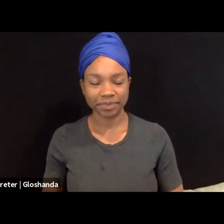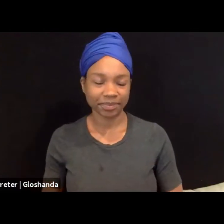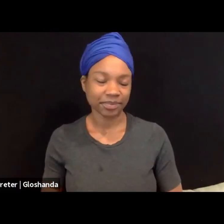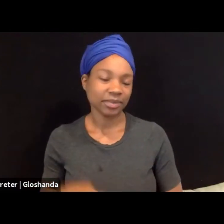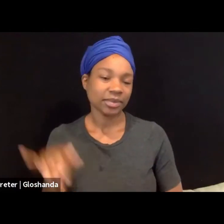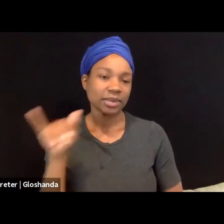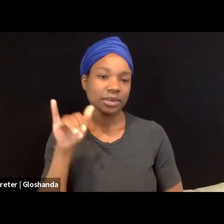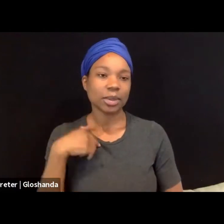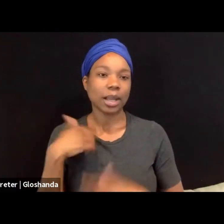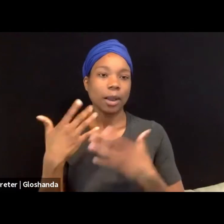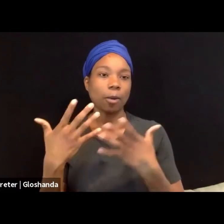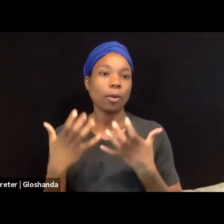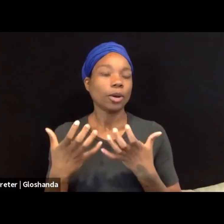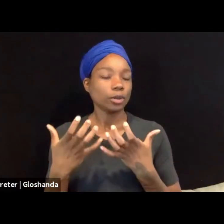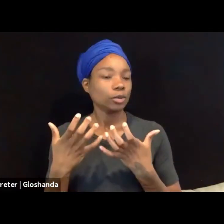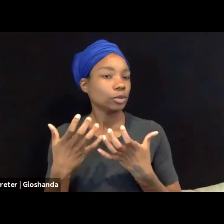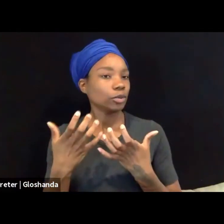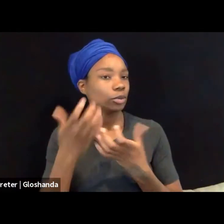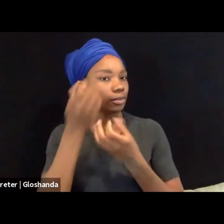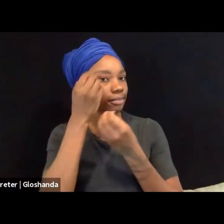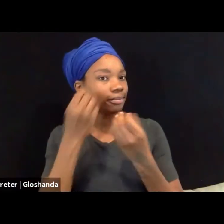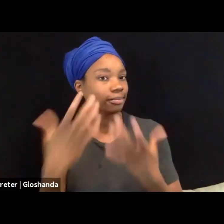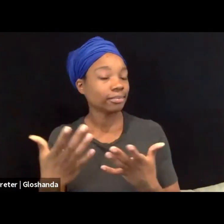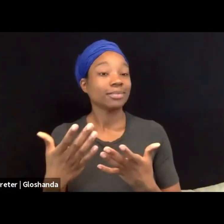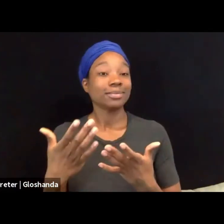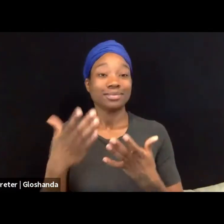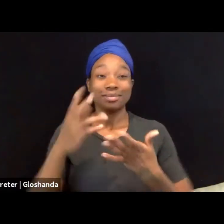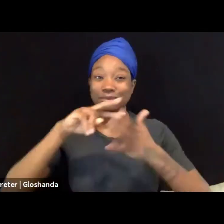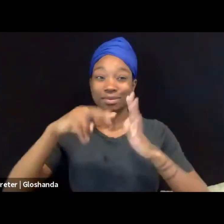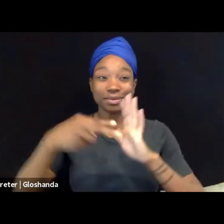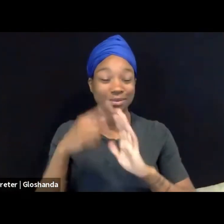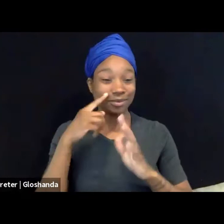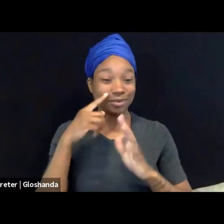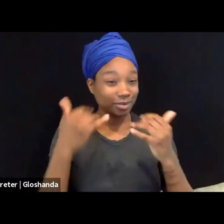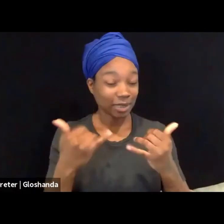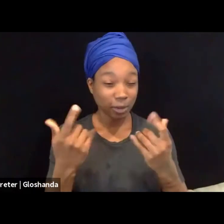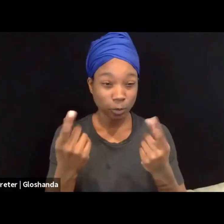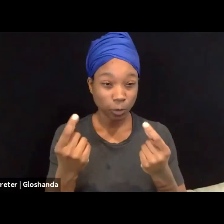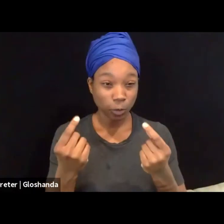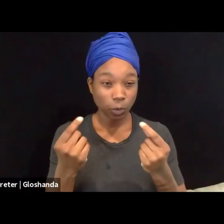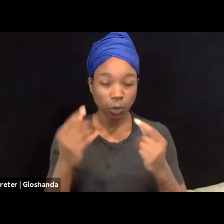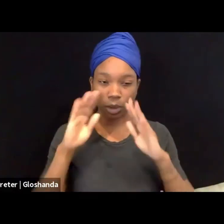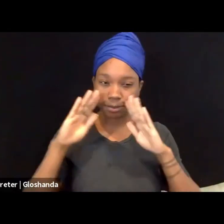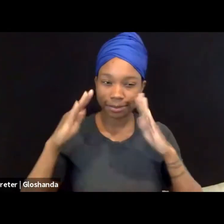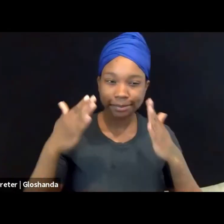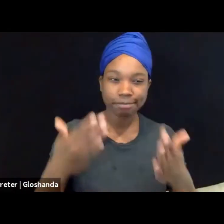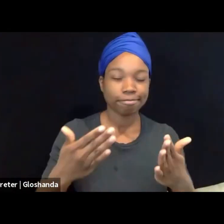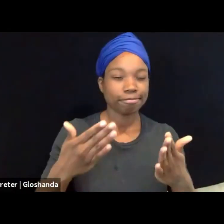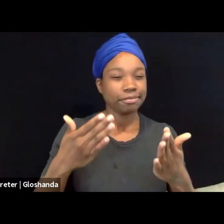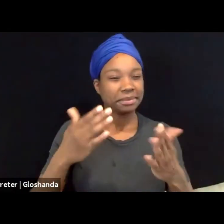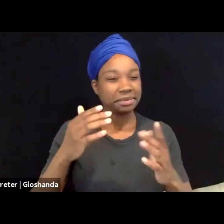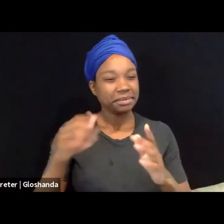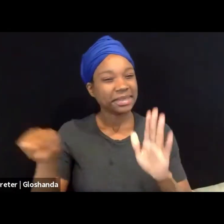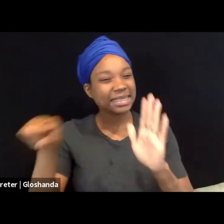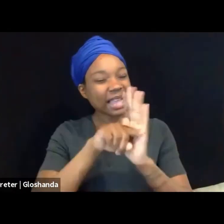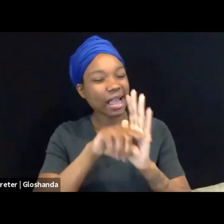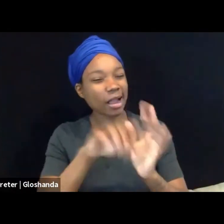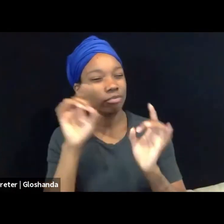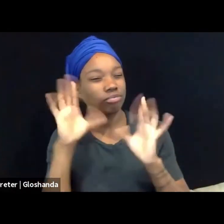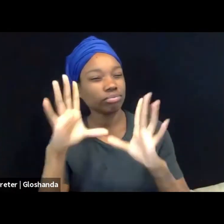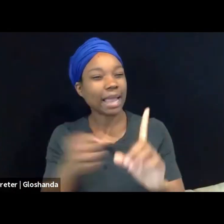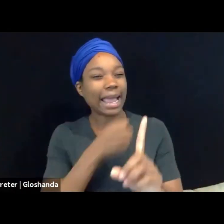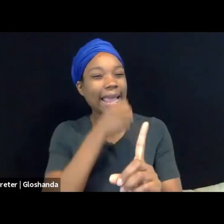that the reminder of the purpose of this is to focus on the devastating impact to persons who have